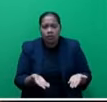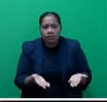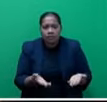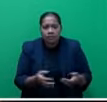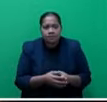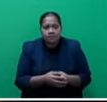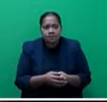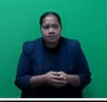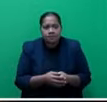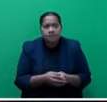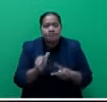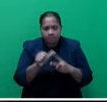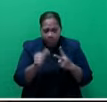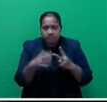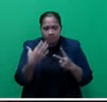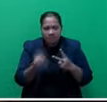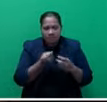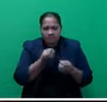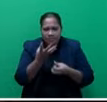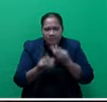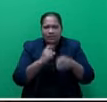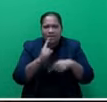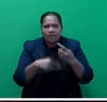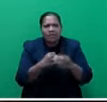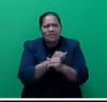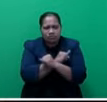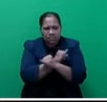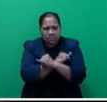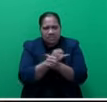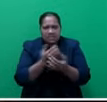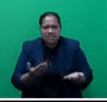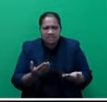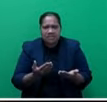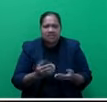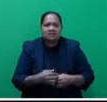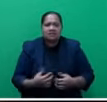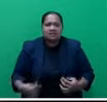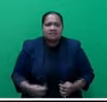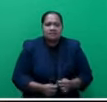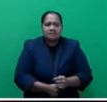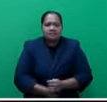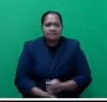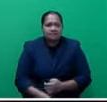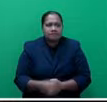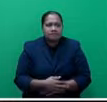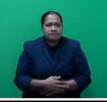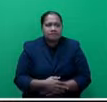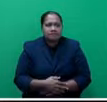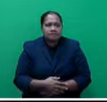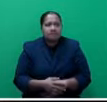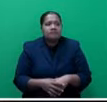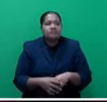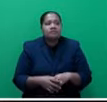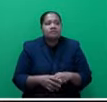Now, there was also mention of the integrity, the integrity of the courts.